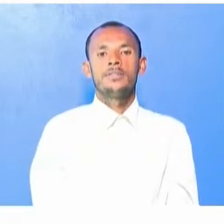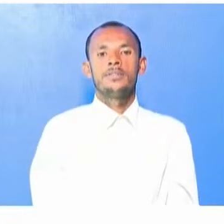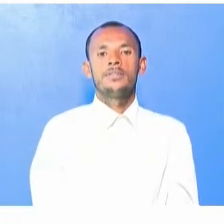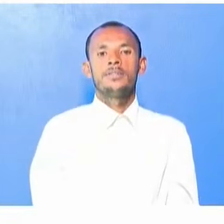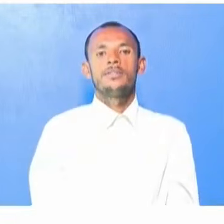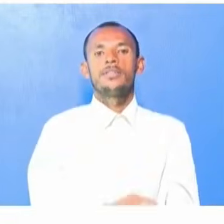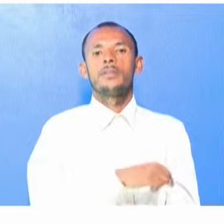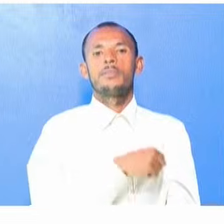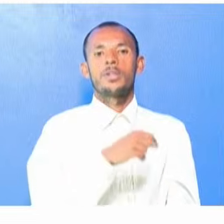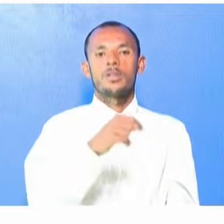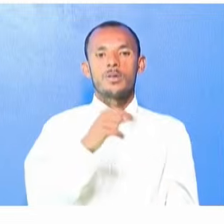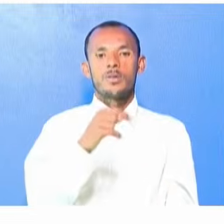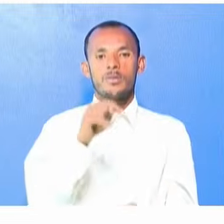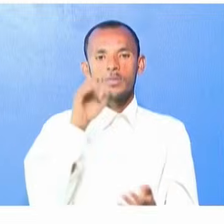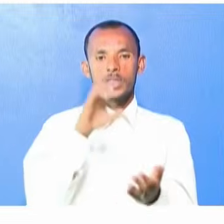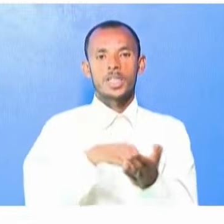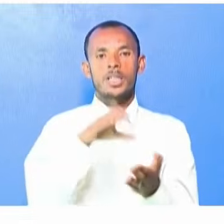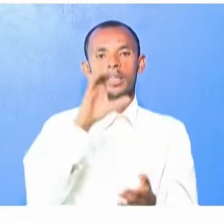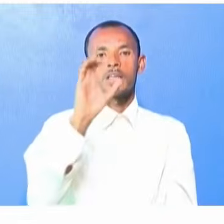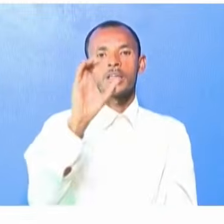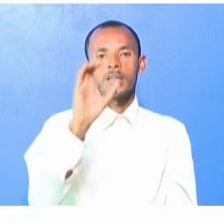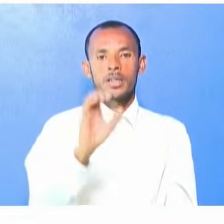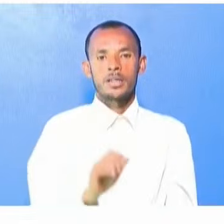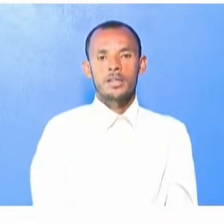is recorded in this